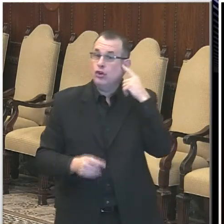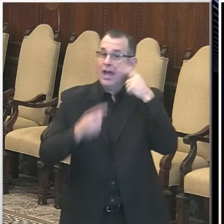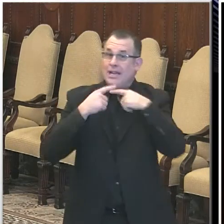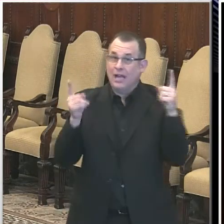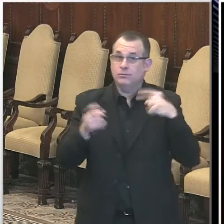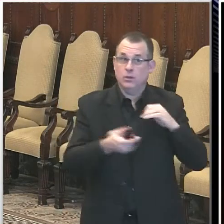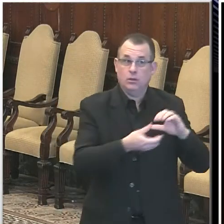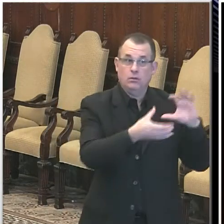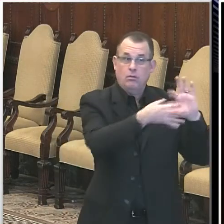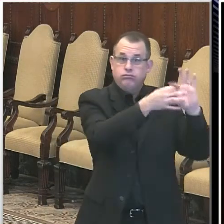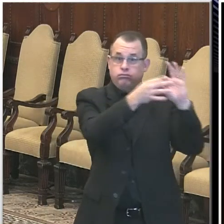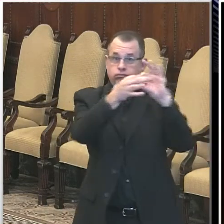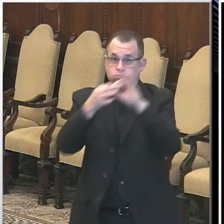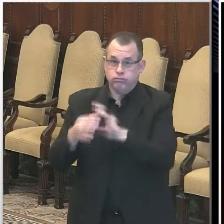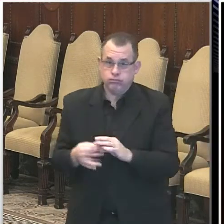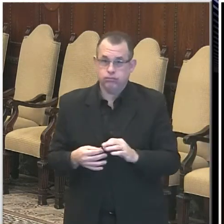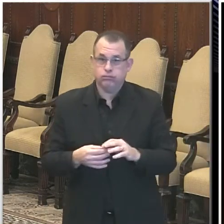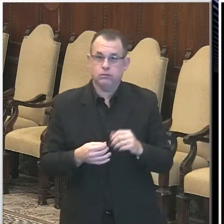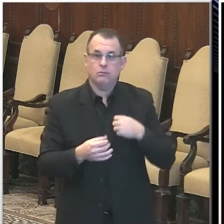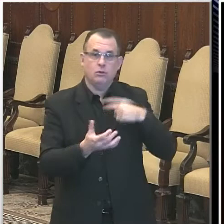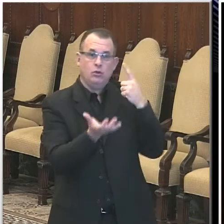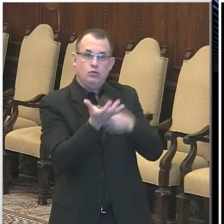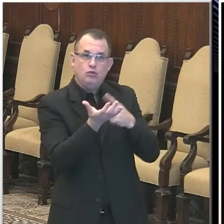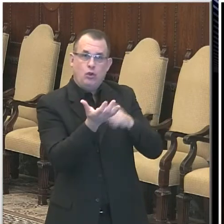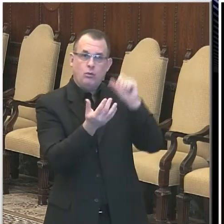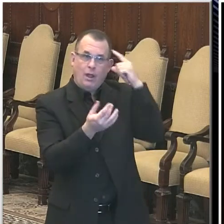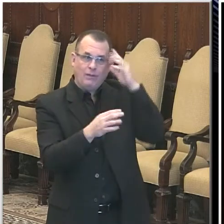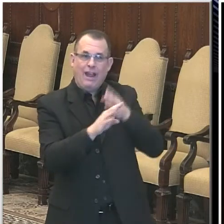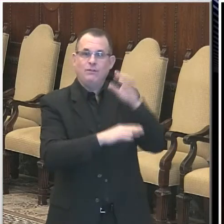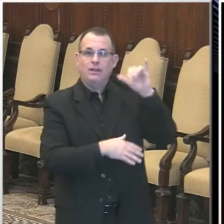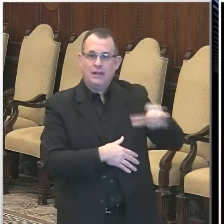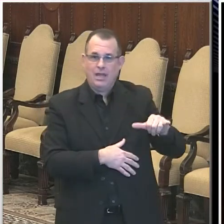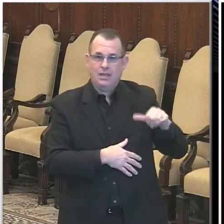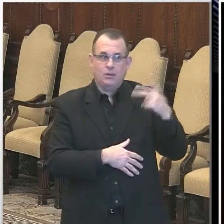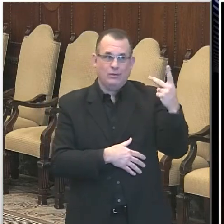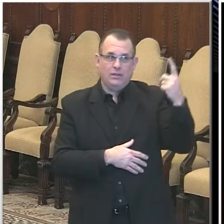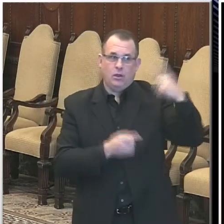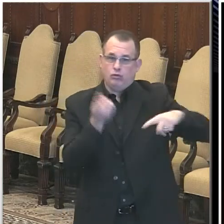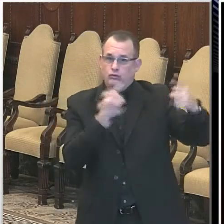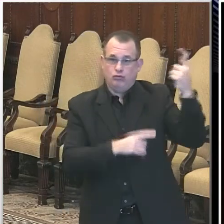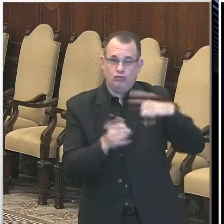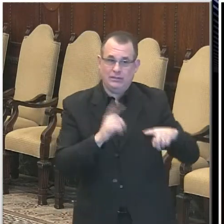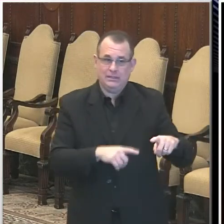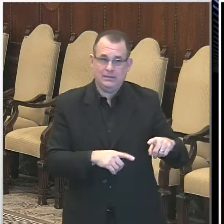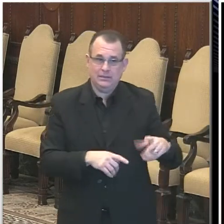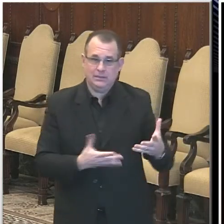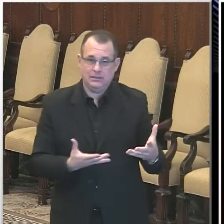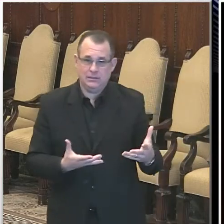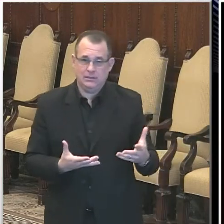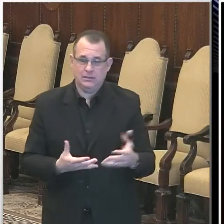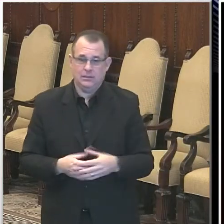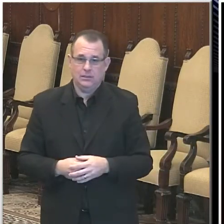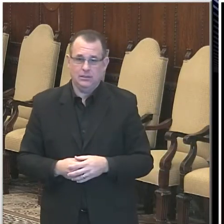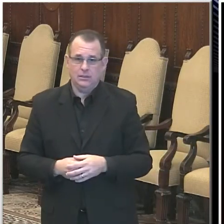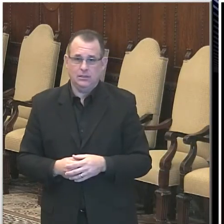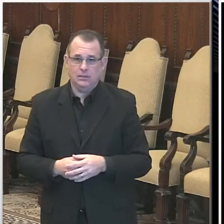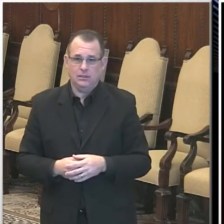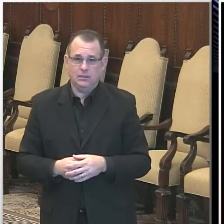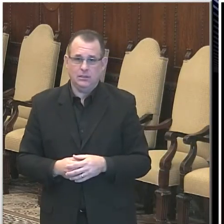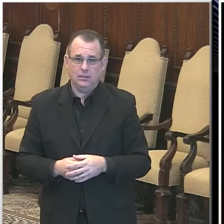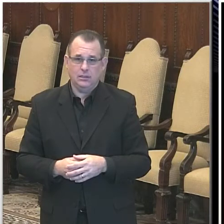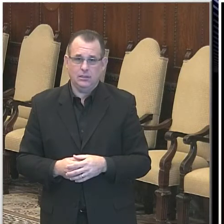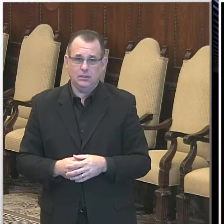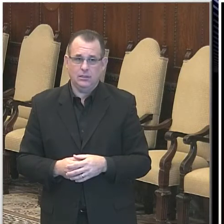and expressed to him, and he readily agreed that we would, because Philadelphia is unique to the rest of the state as far as population